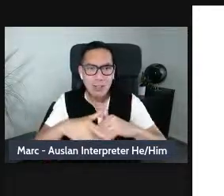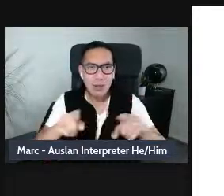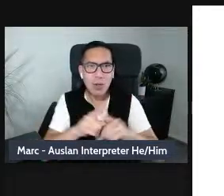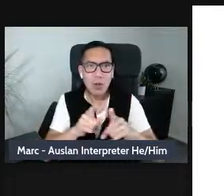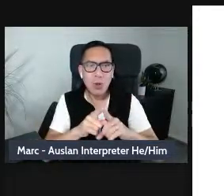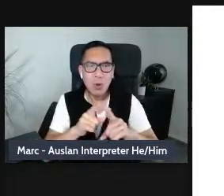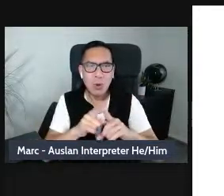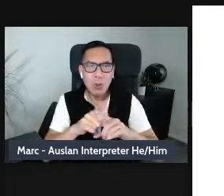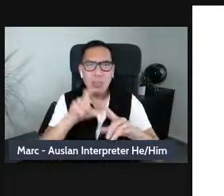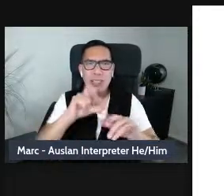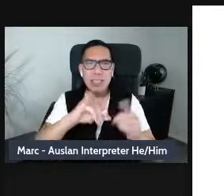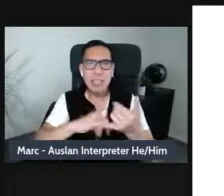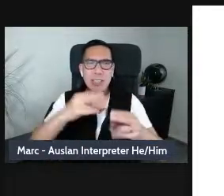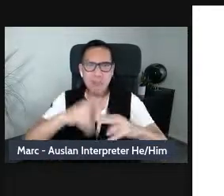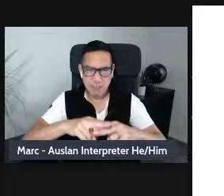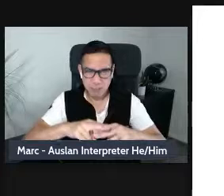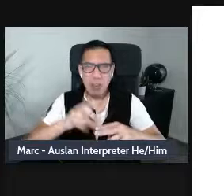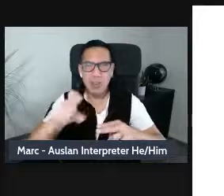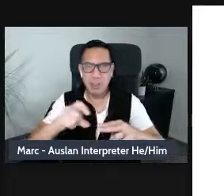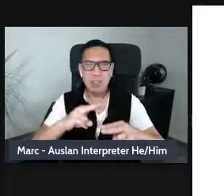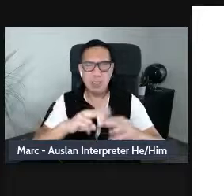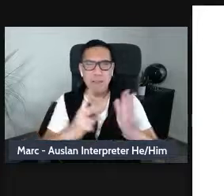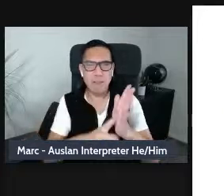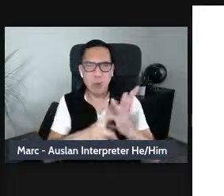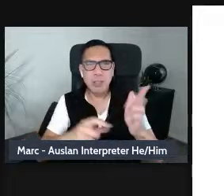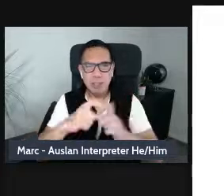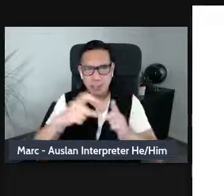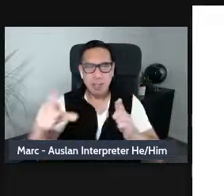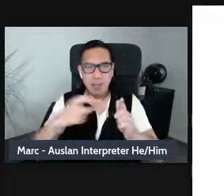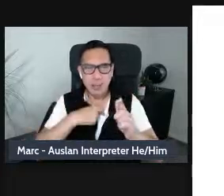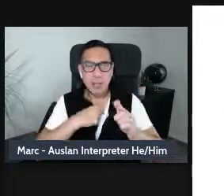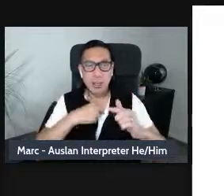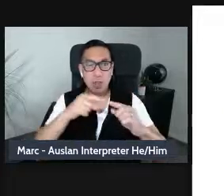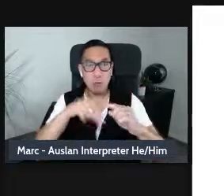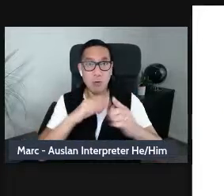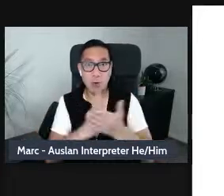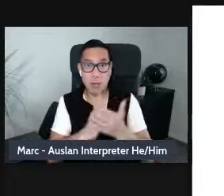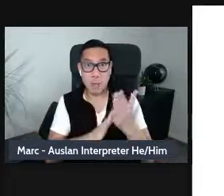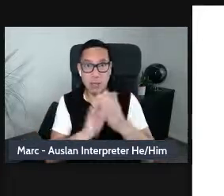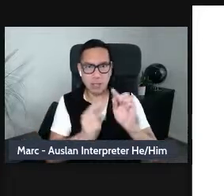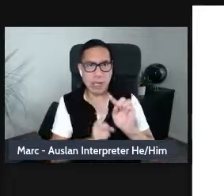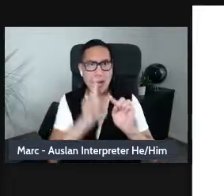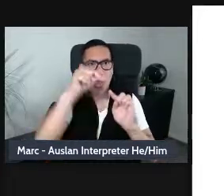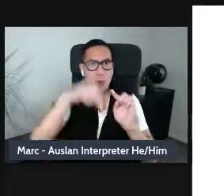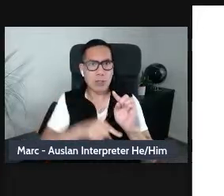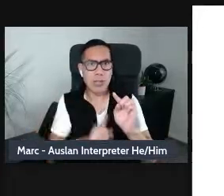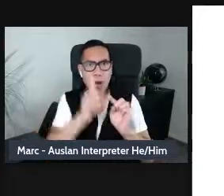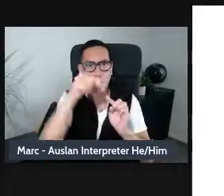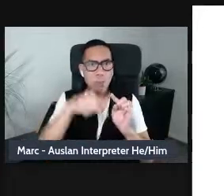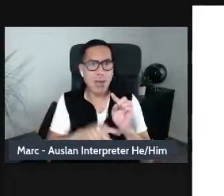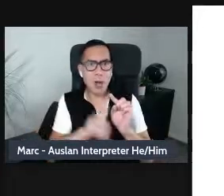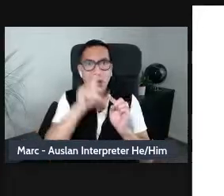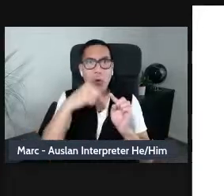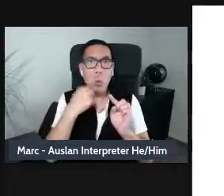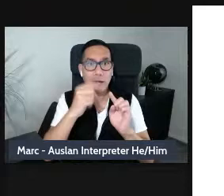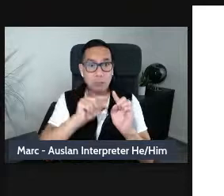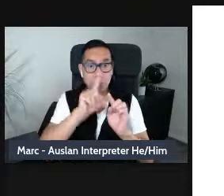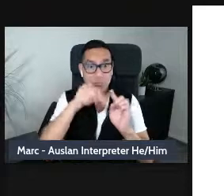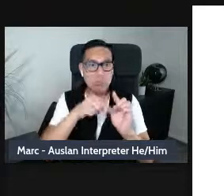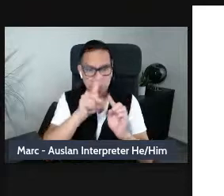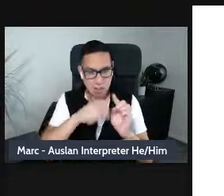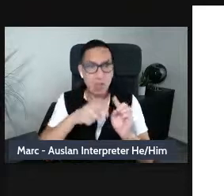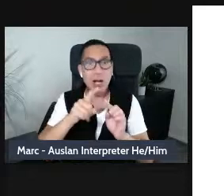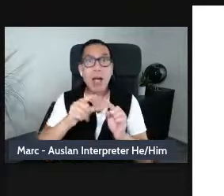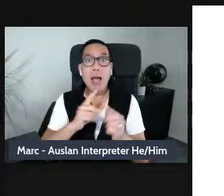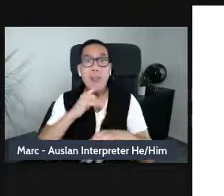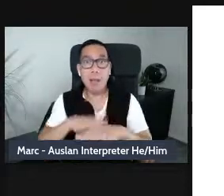fluid and the blood have like this inflow and outflow to the brain. So they're always sort of in flux. And the cerebrospinal fluid also is